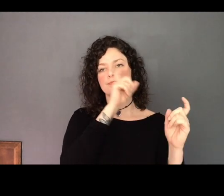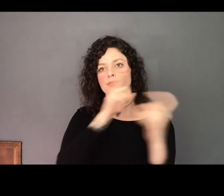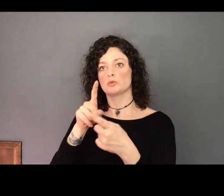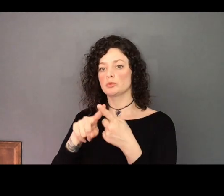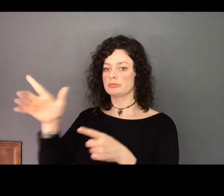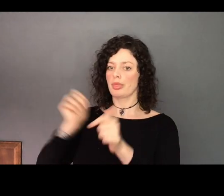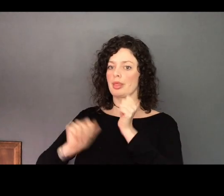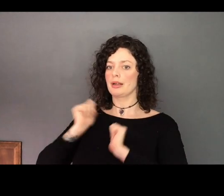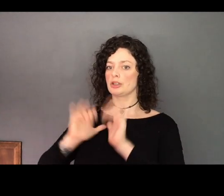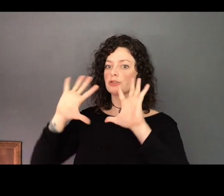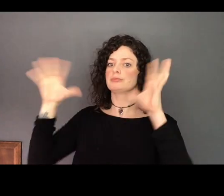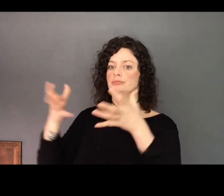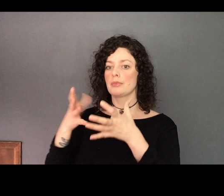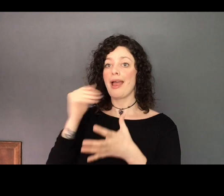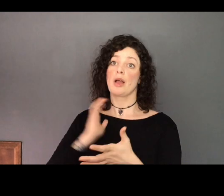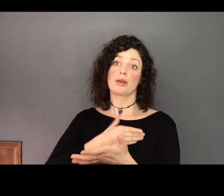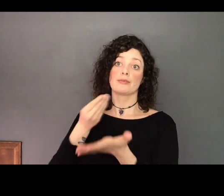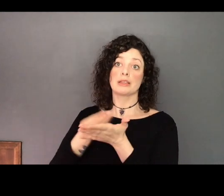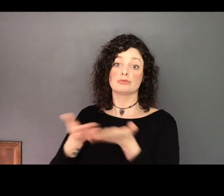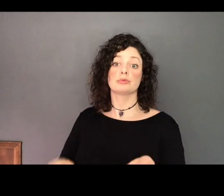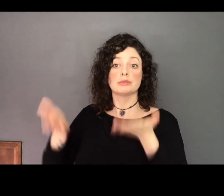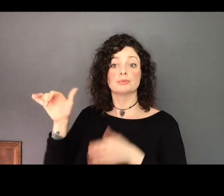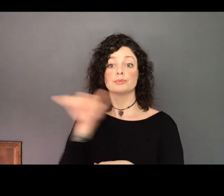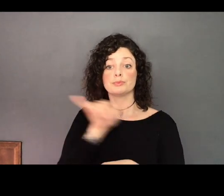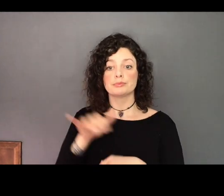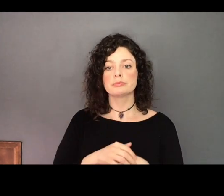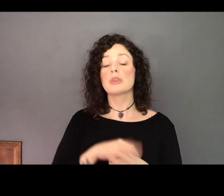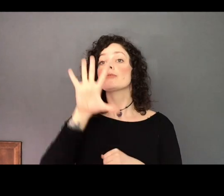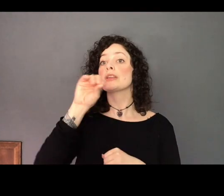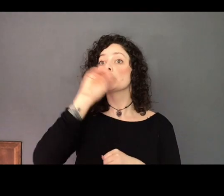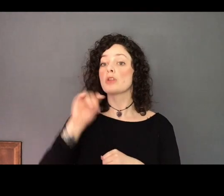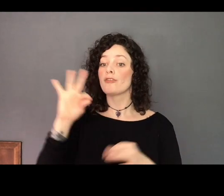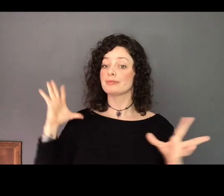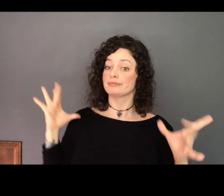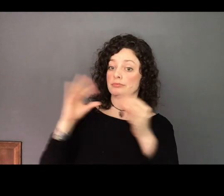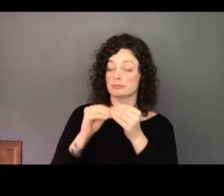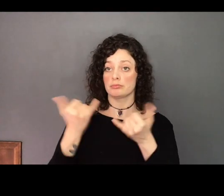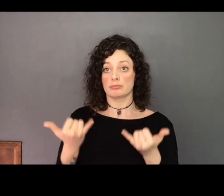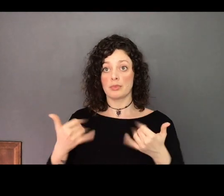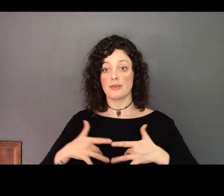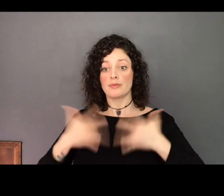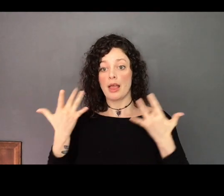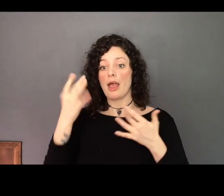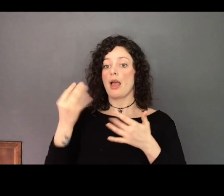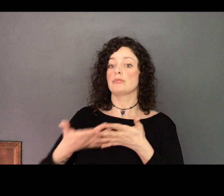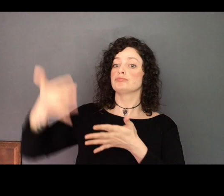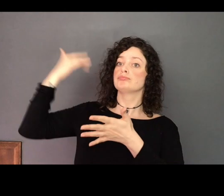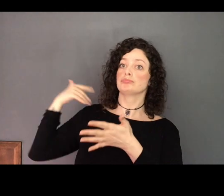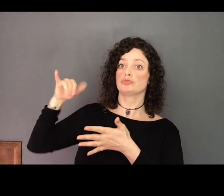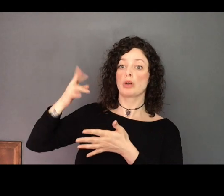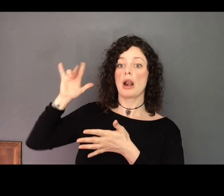theater canon, as well as our fundraising campaign. 50% of the combined donations from this event and the original July launch